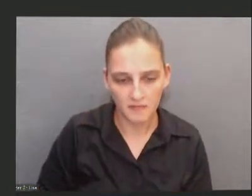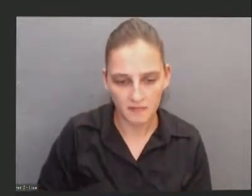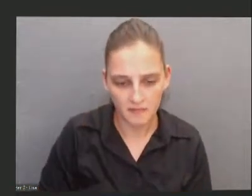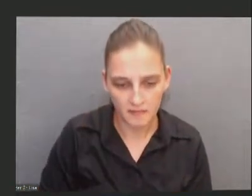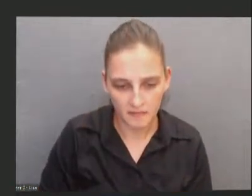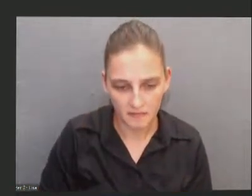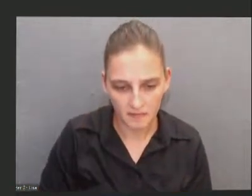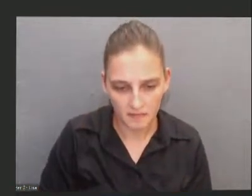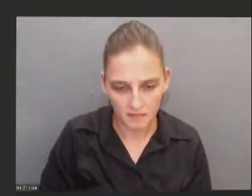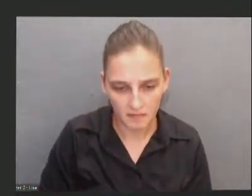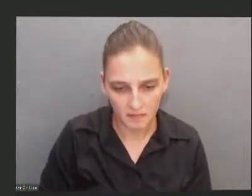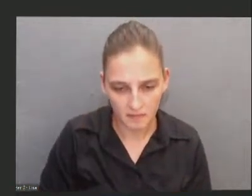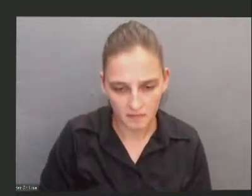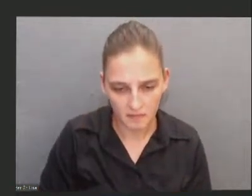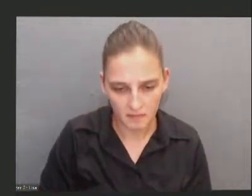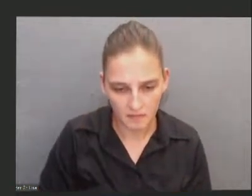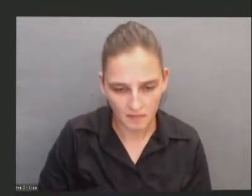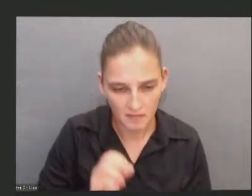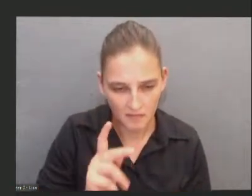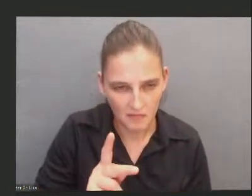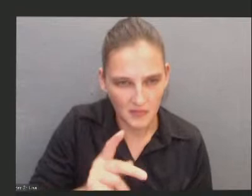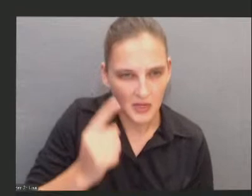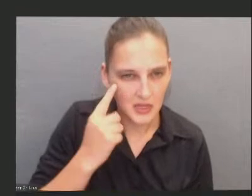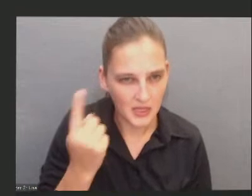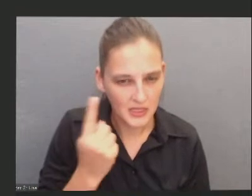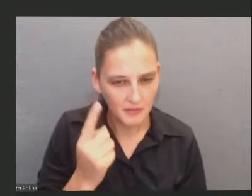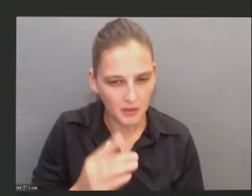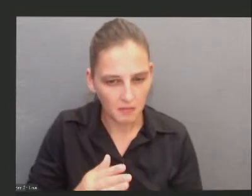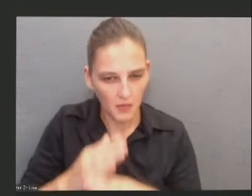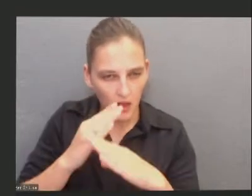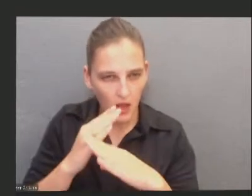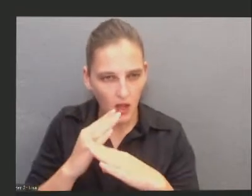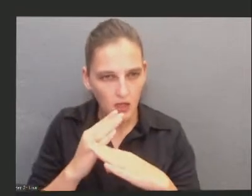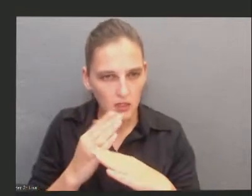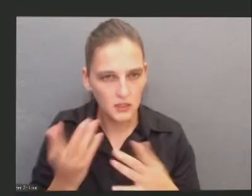Hi, I think somebody has locked my video, so.